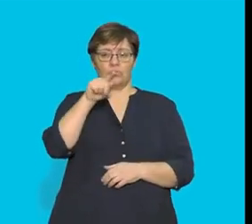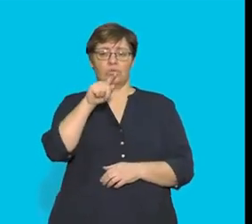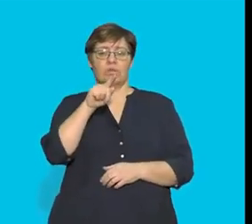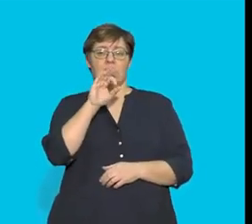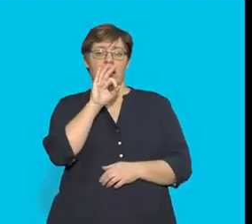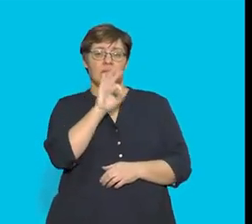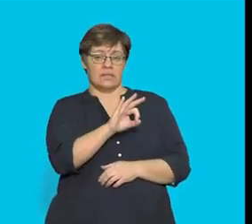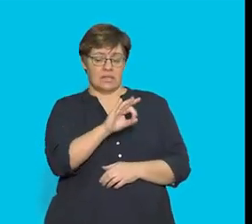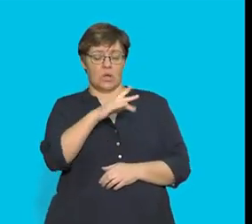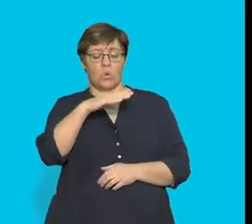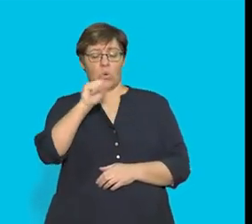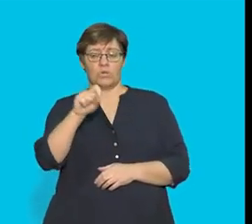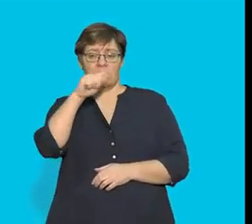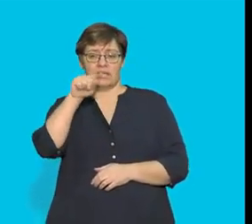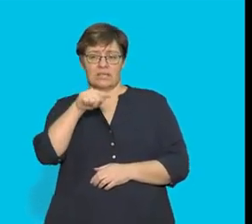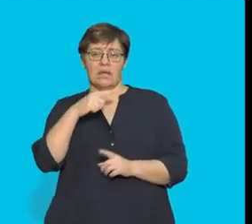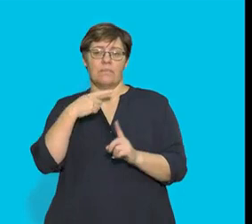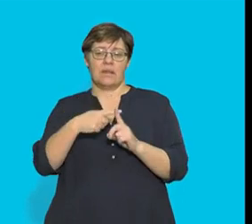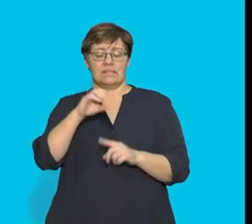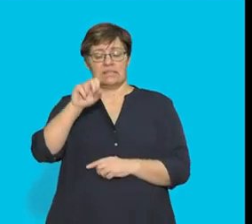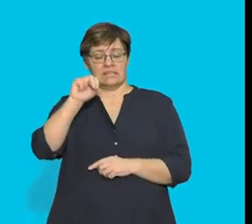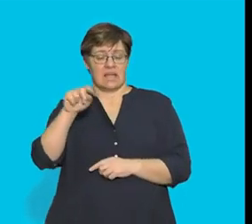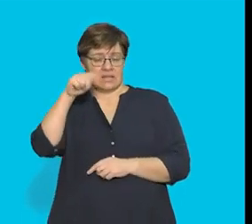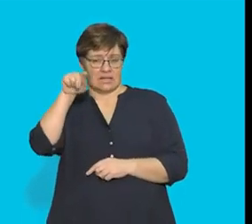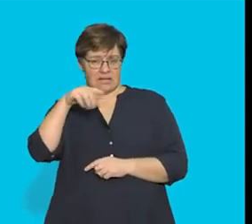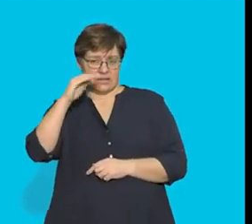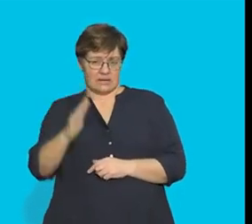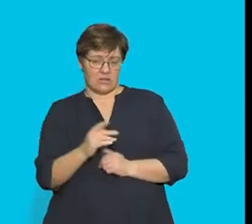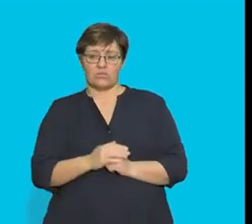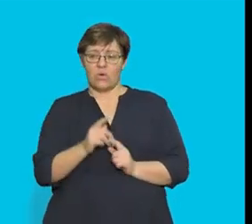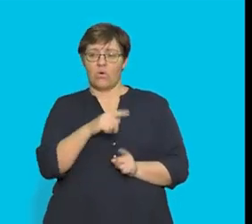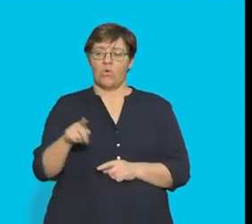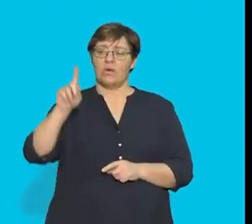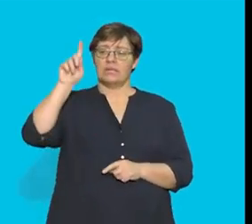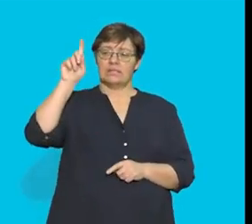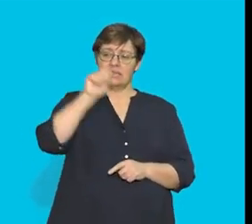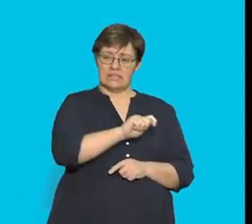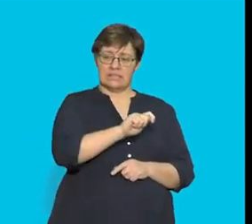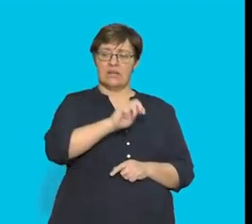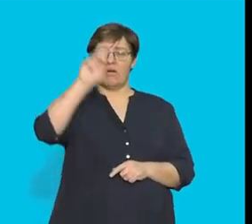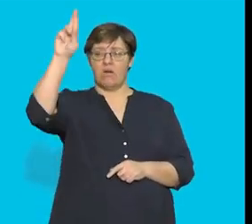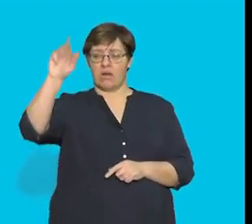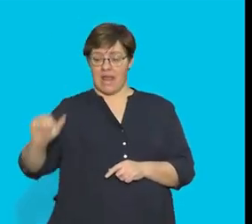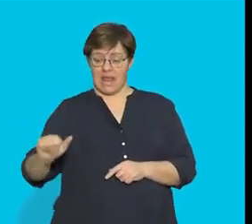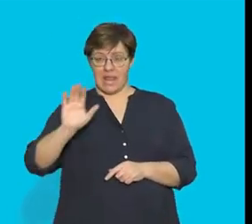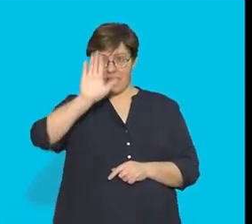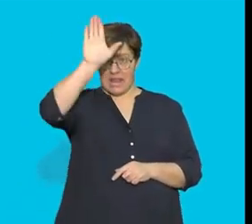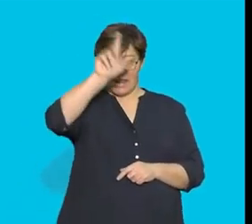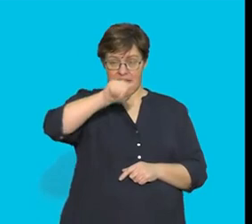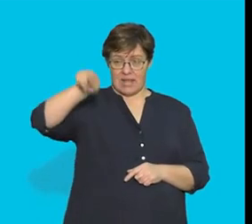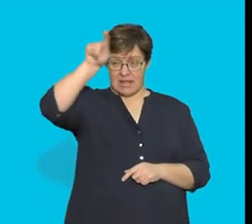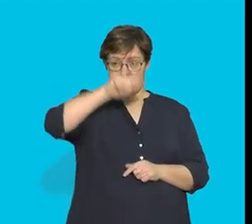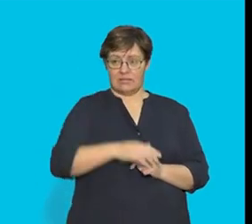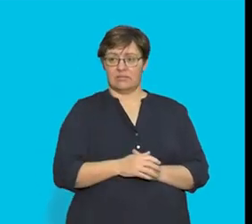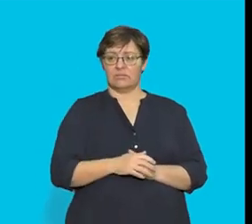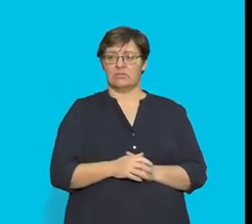sine of theta. So we're going back to our right-angled triangle TRA, which means we're talking about this